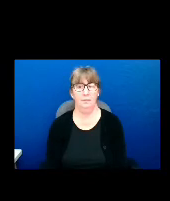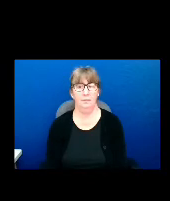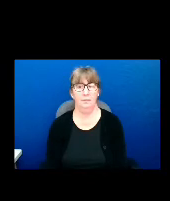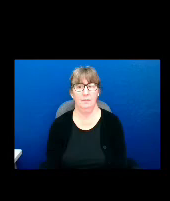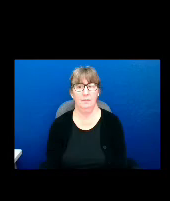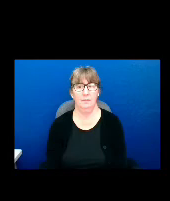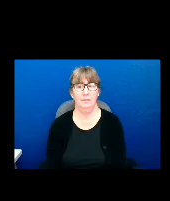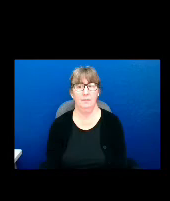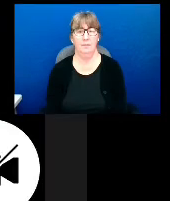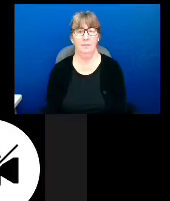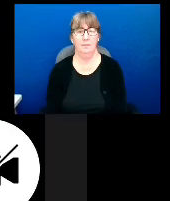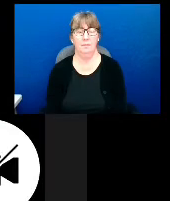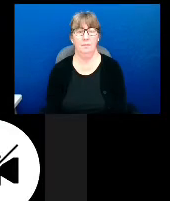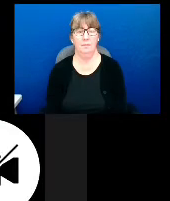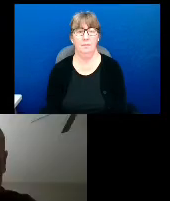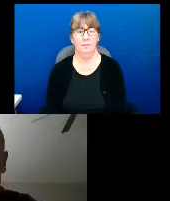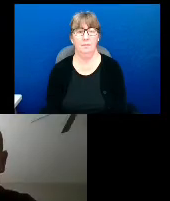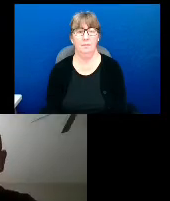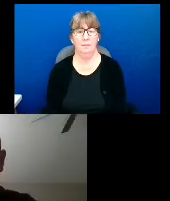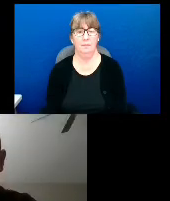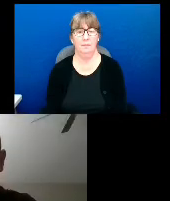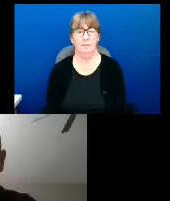working.